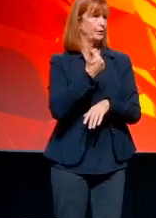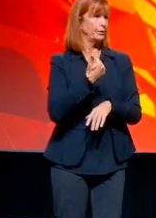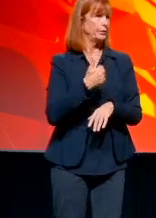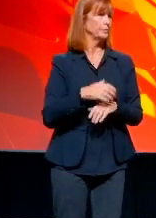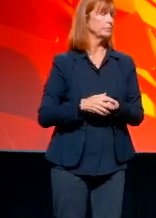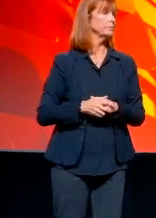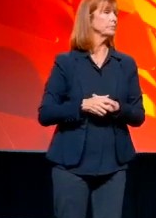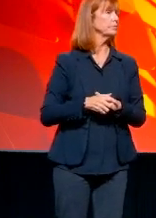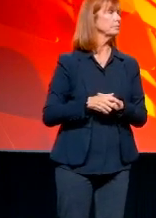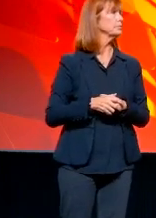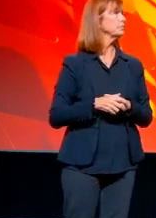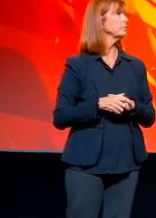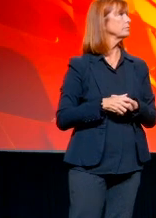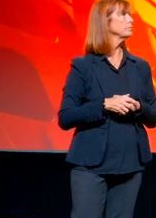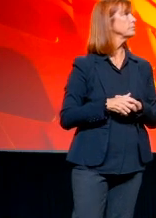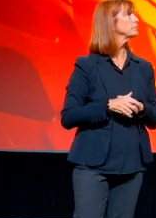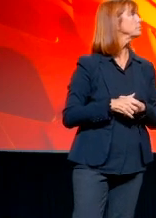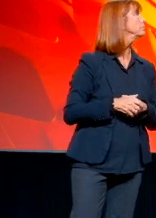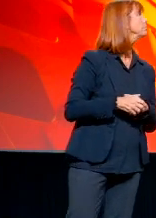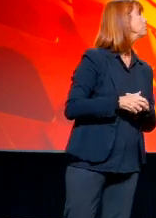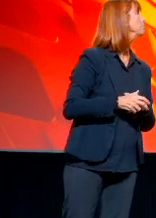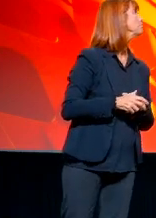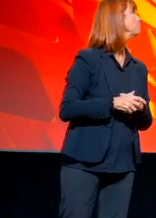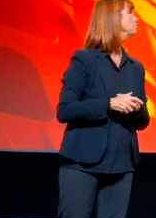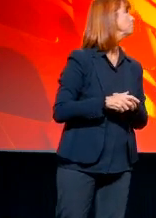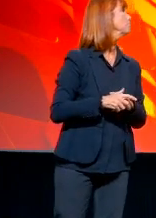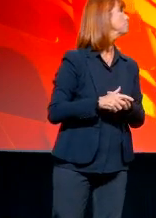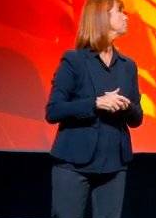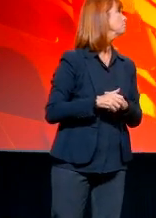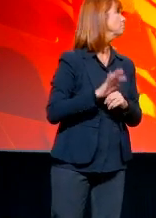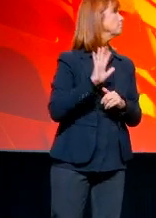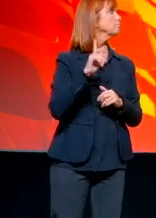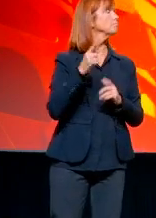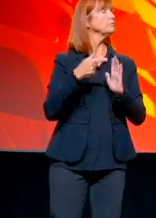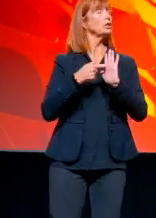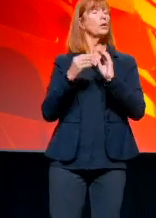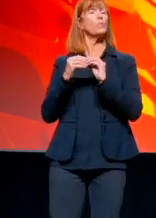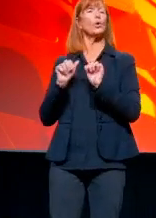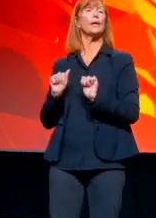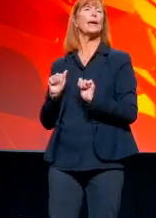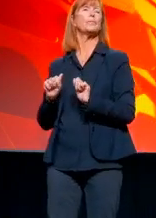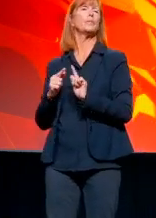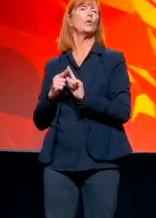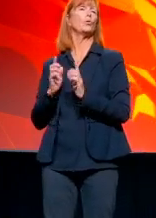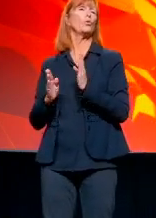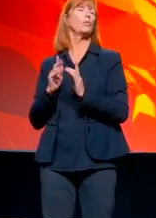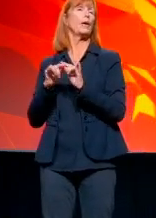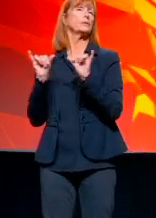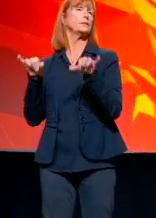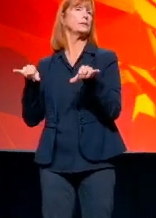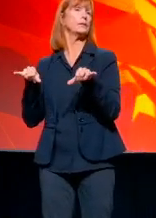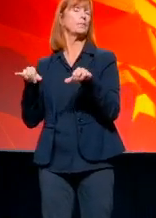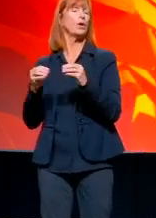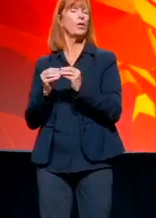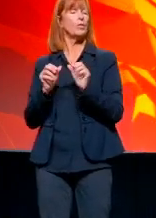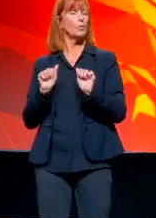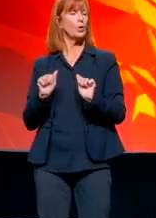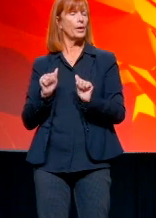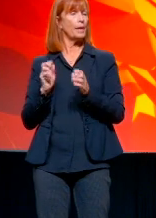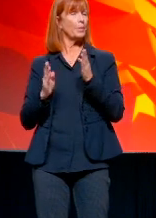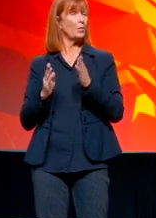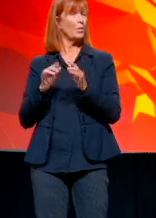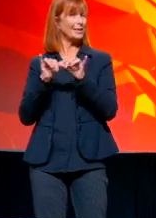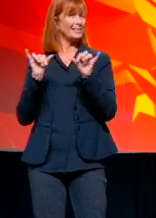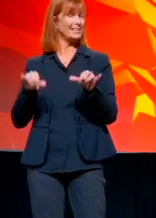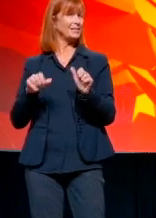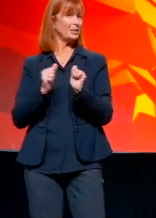model, when they deploy to robots, will lead to more capable robot system. And this more capable robot system will lead to the increased